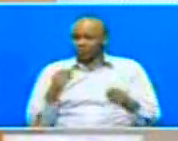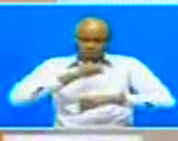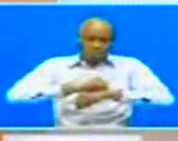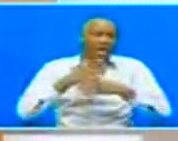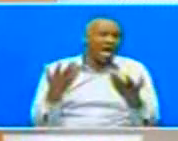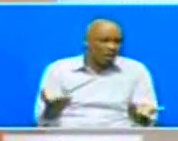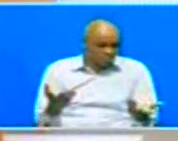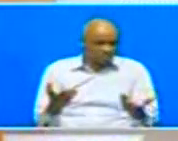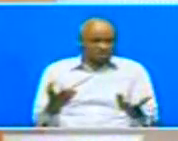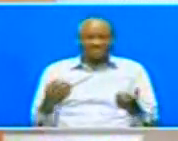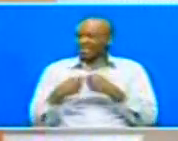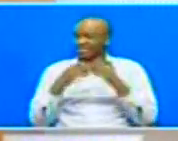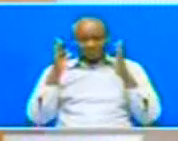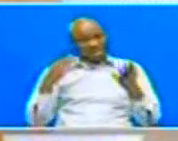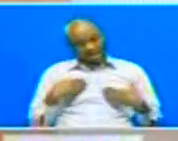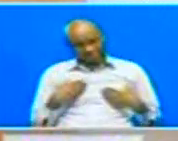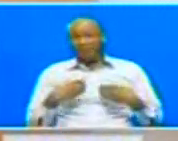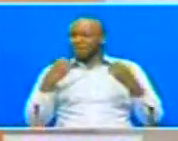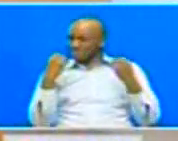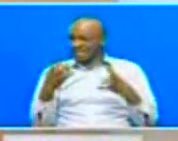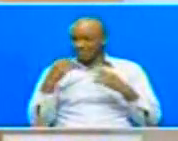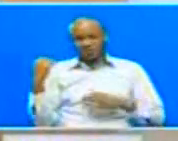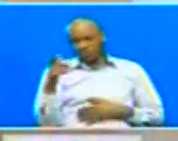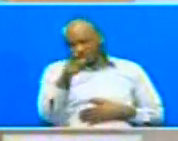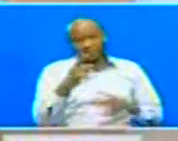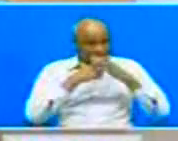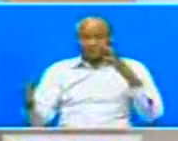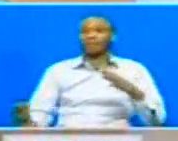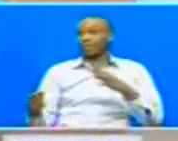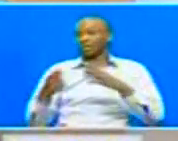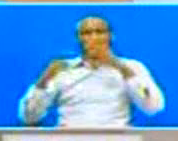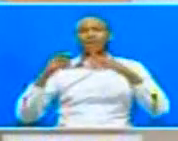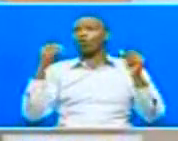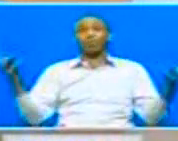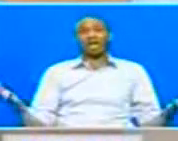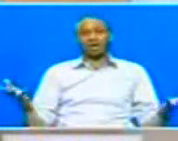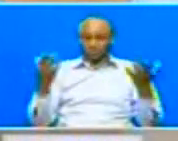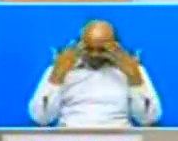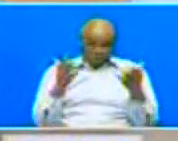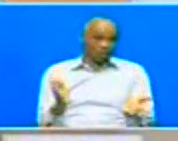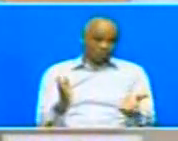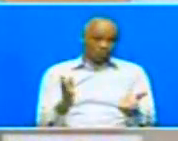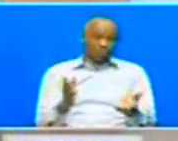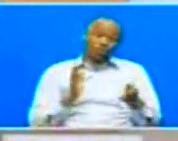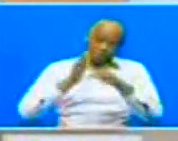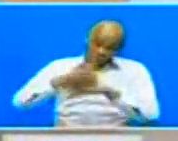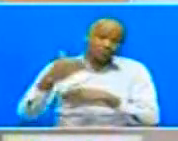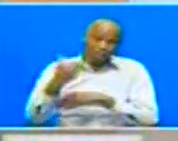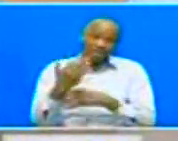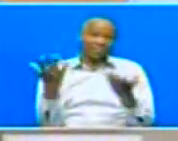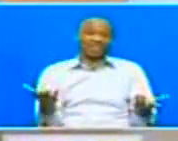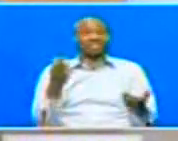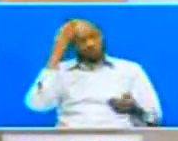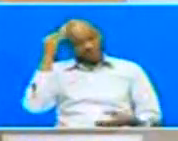and we get reports that many of these children disappear out of the camp and possibly out of the country and across the border, right,